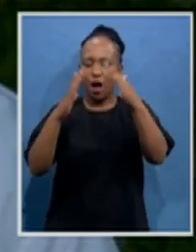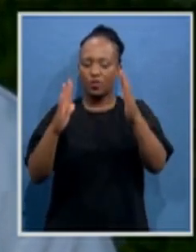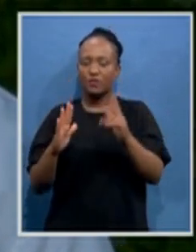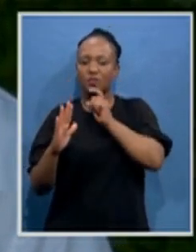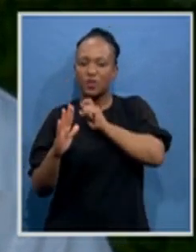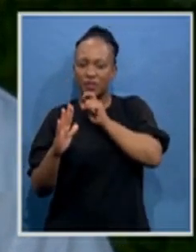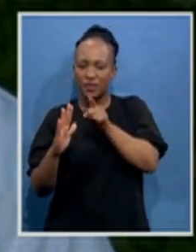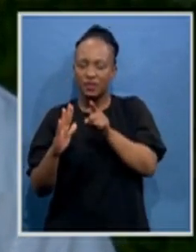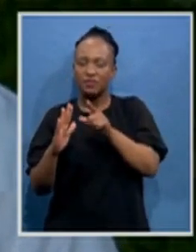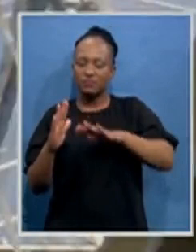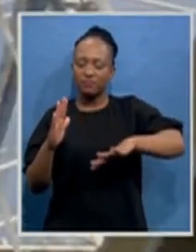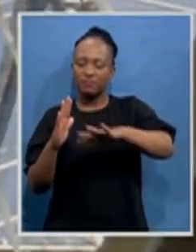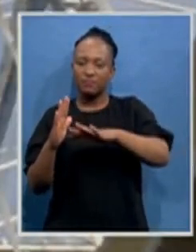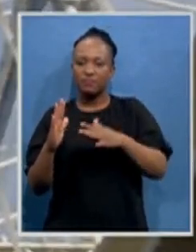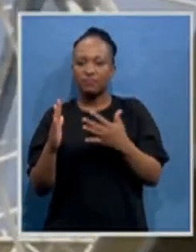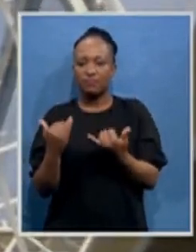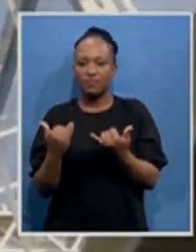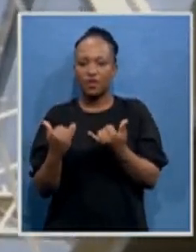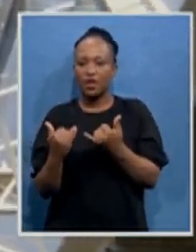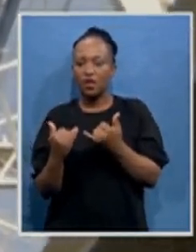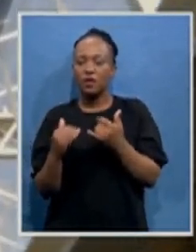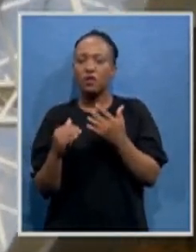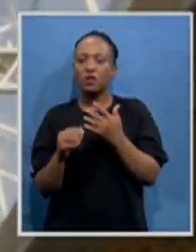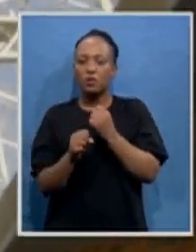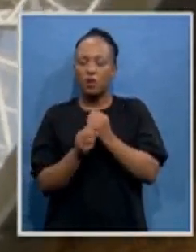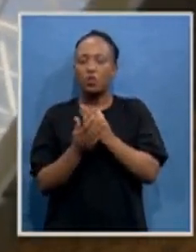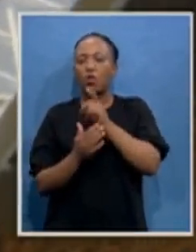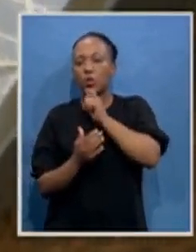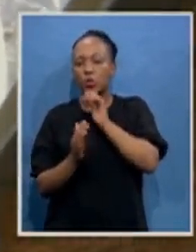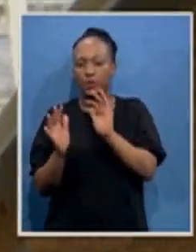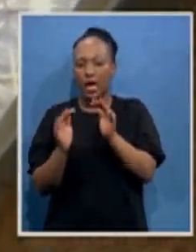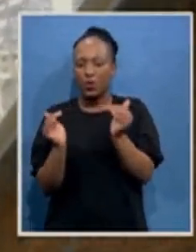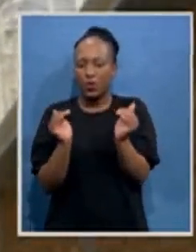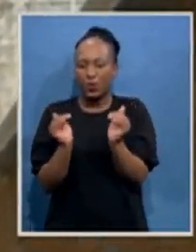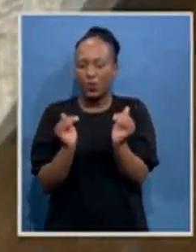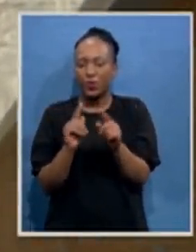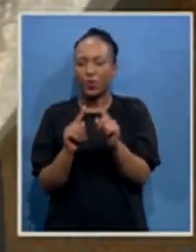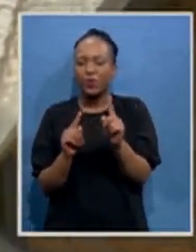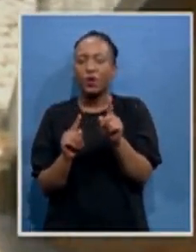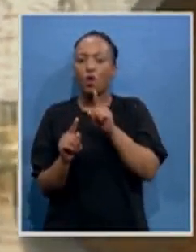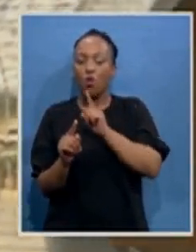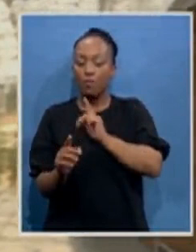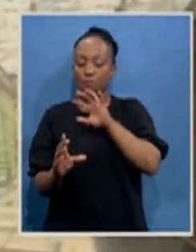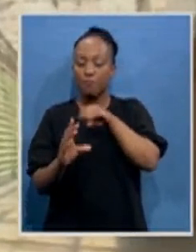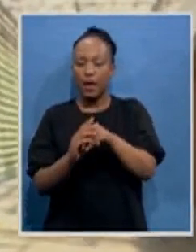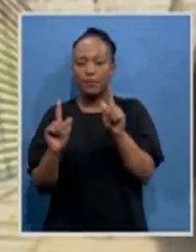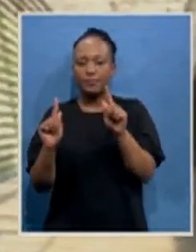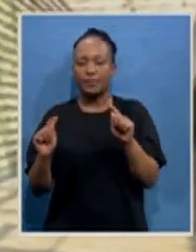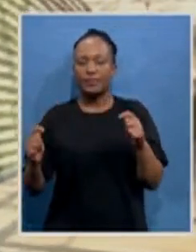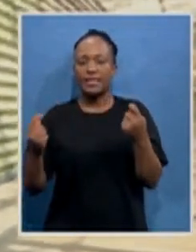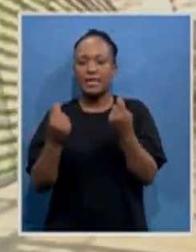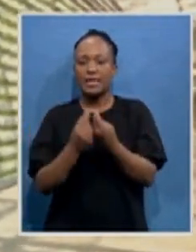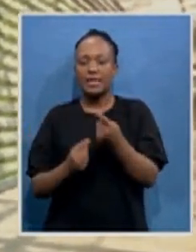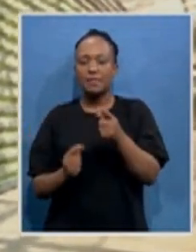how to maximize that. Francois van der Merwe is part of a team that's designed and built a one-of-a-kind